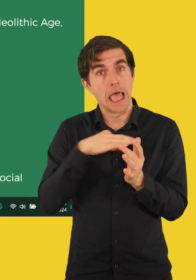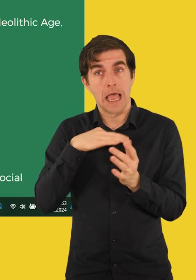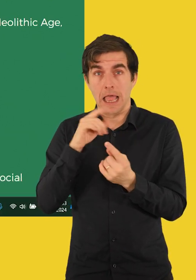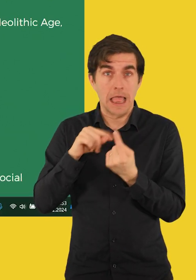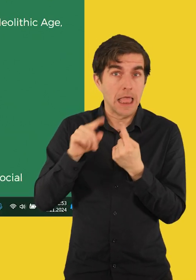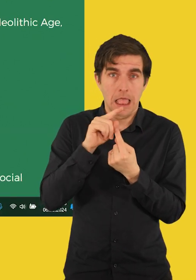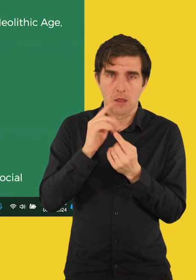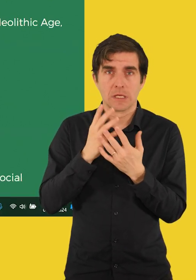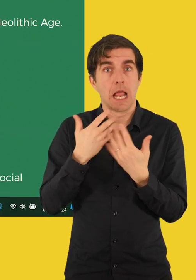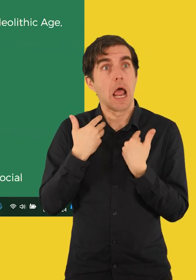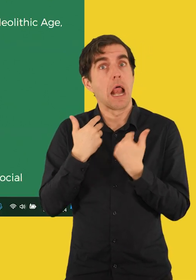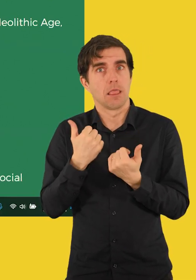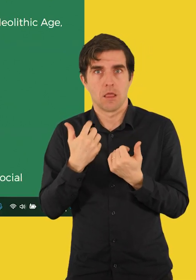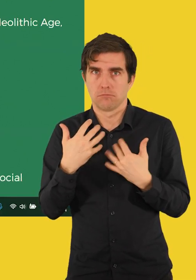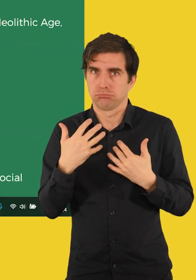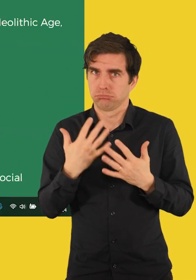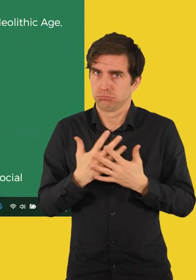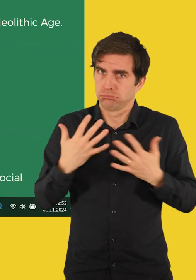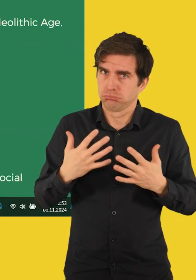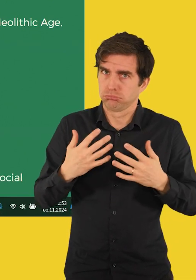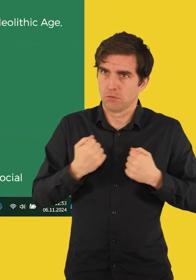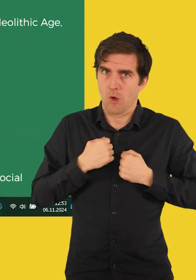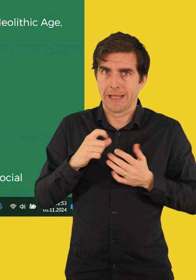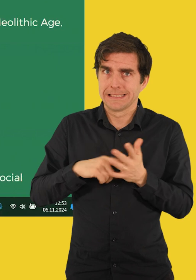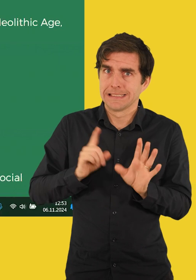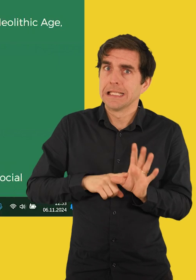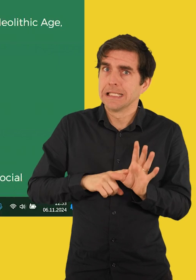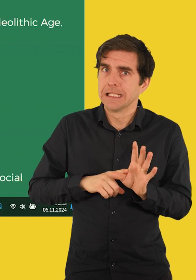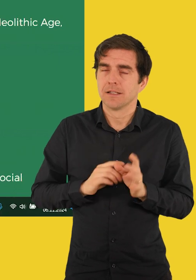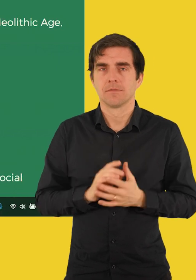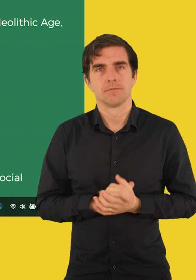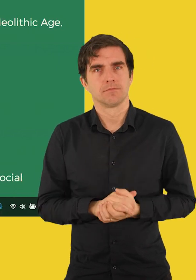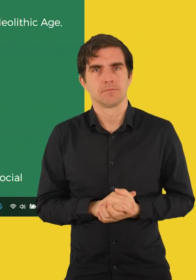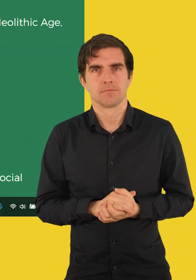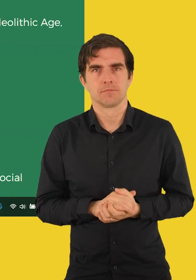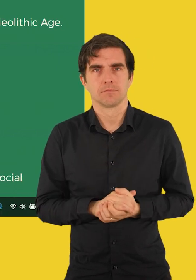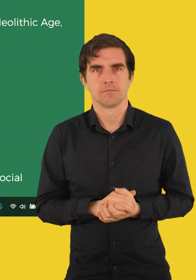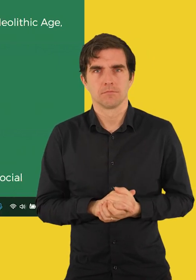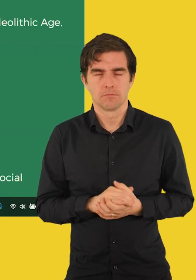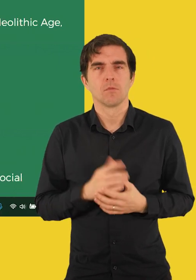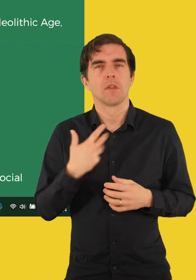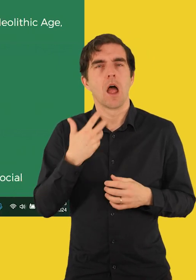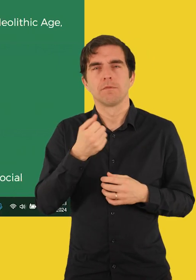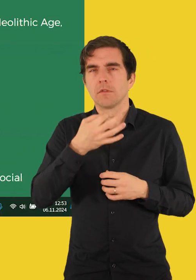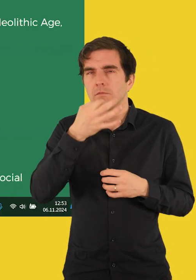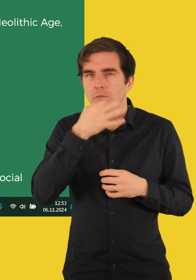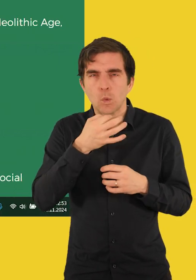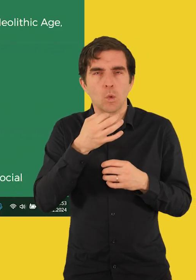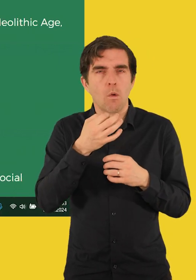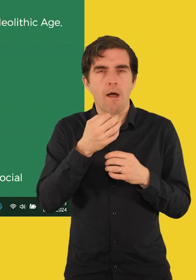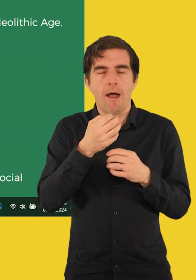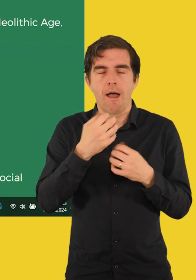total. So yeah, this is the health sector is a very big sector in our city. We also have a few